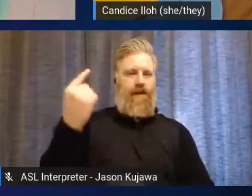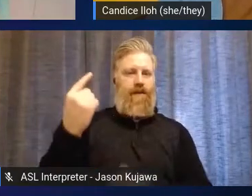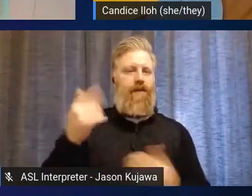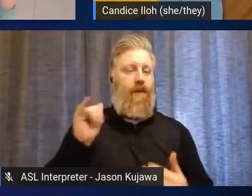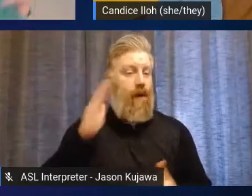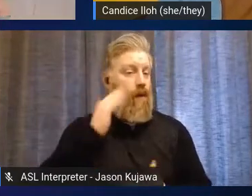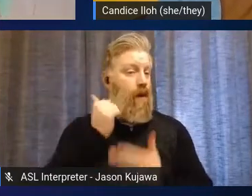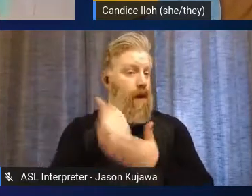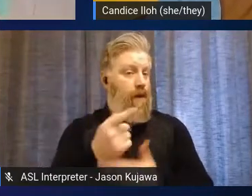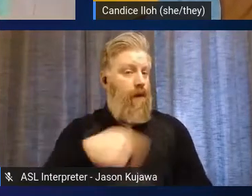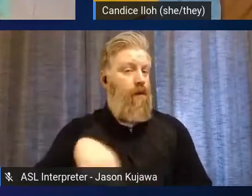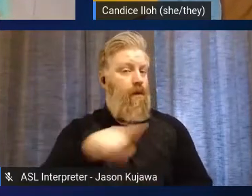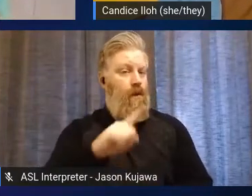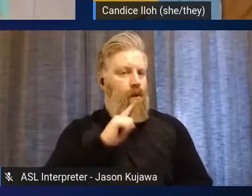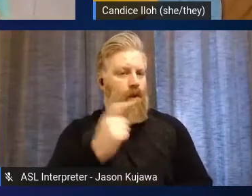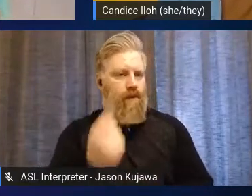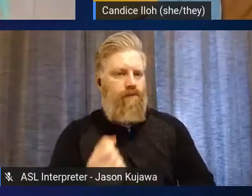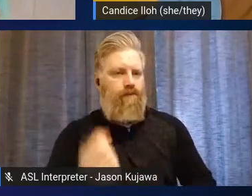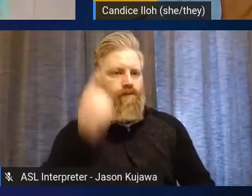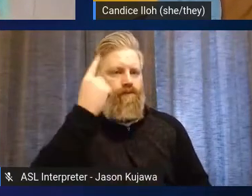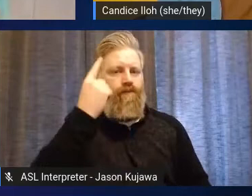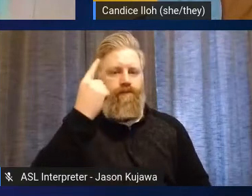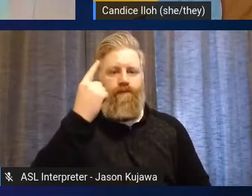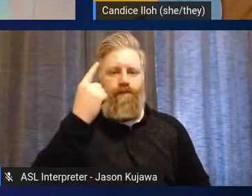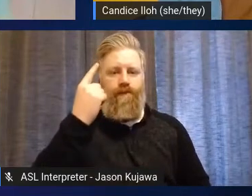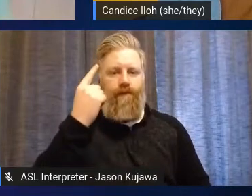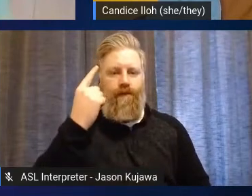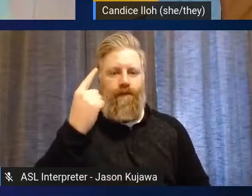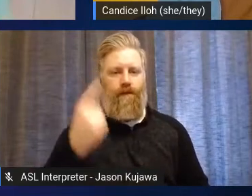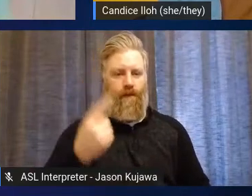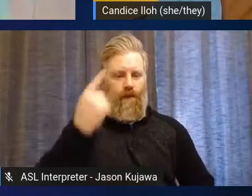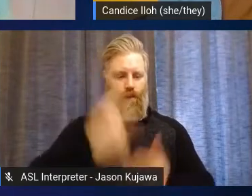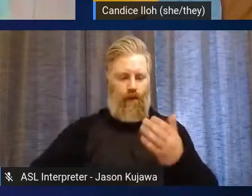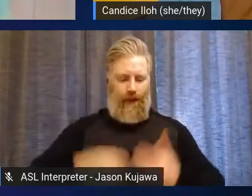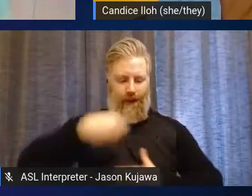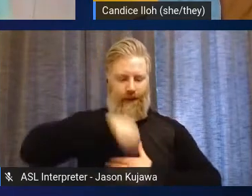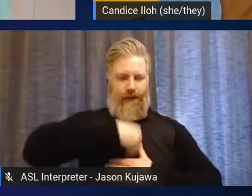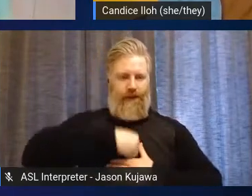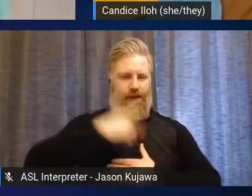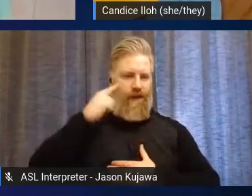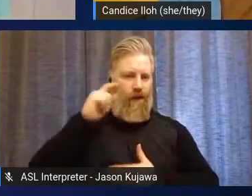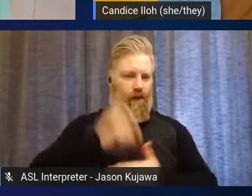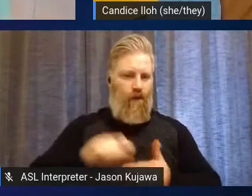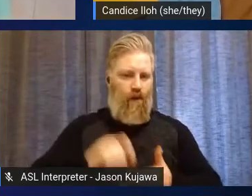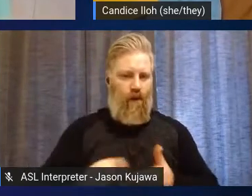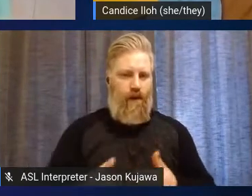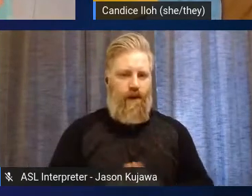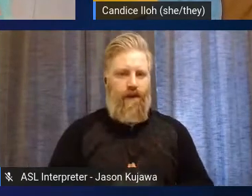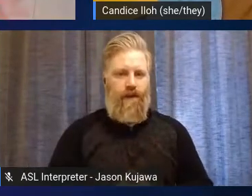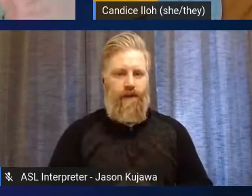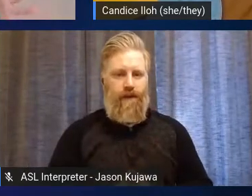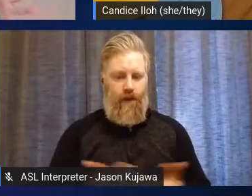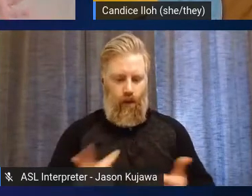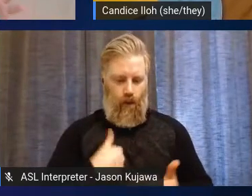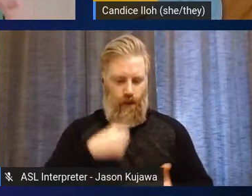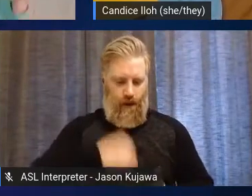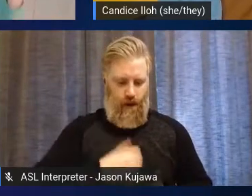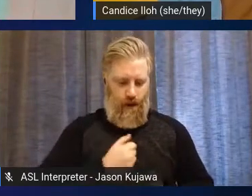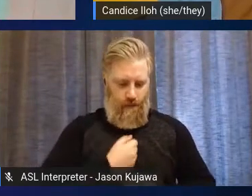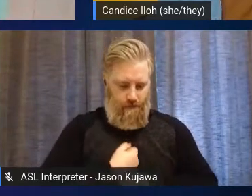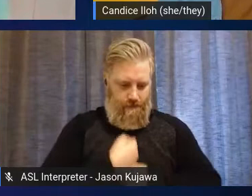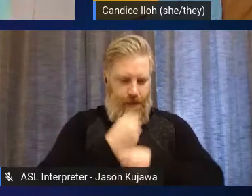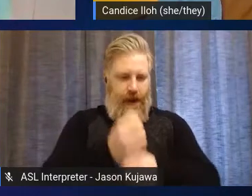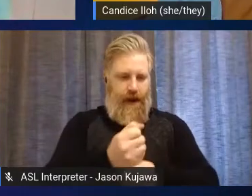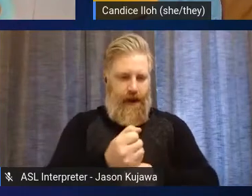you to really understand what is in you to write. What is the thing that is in you to make that nobody else can make?